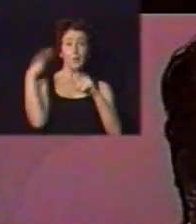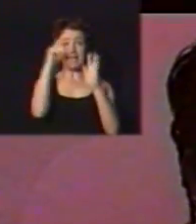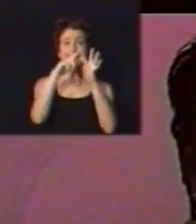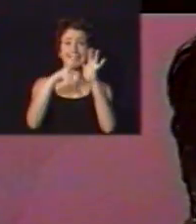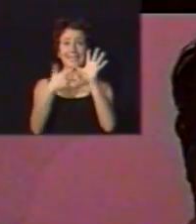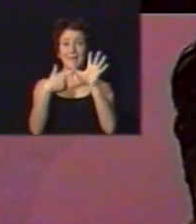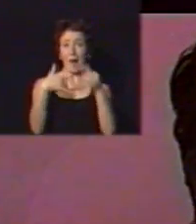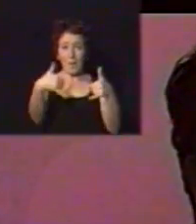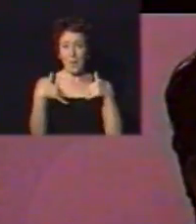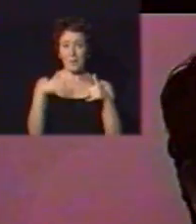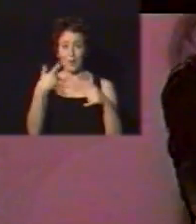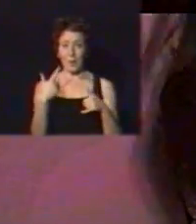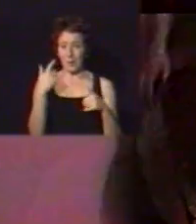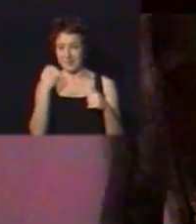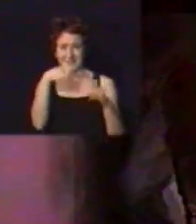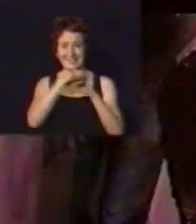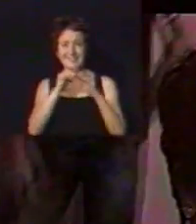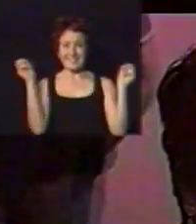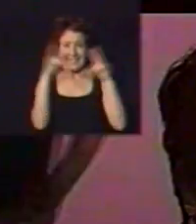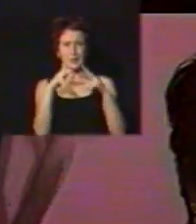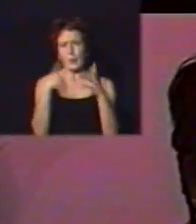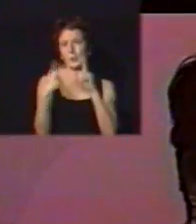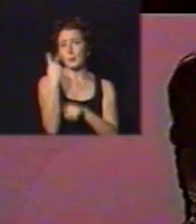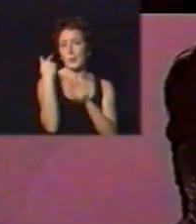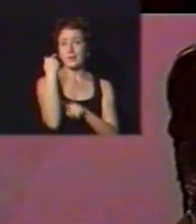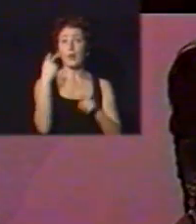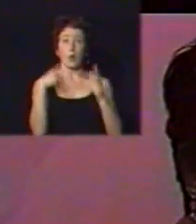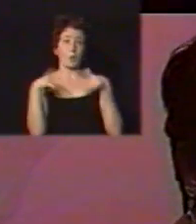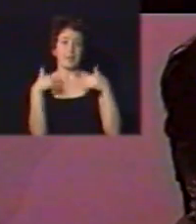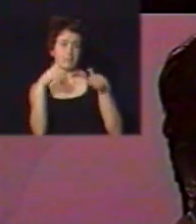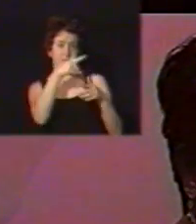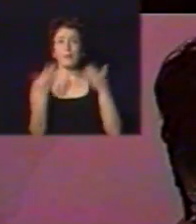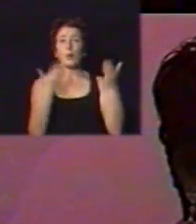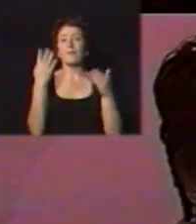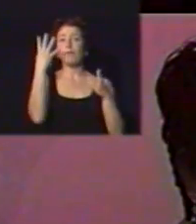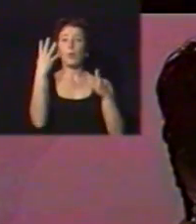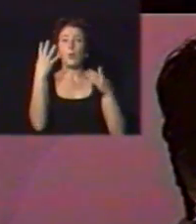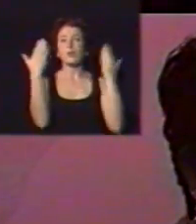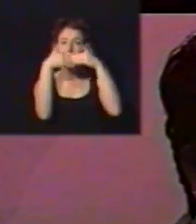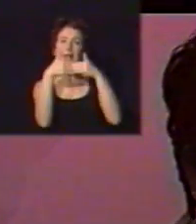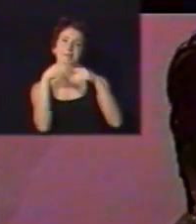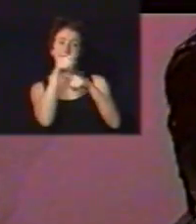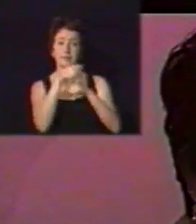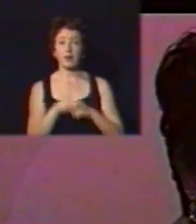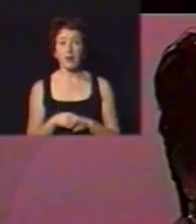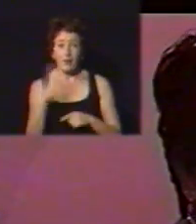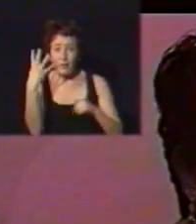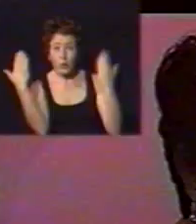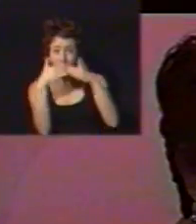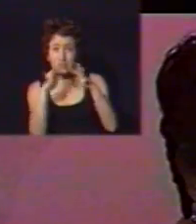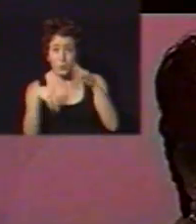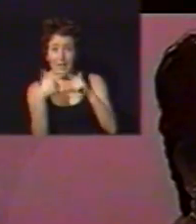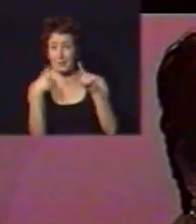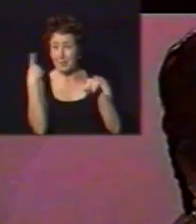for my live singing. So that was 2 weeks ago, but doing four nights up there for a little while. Hey, four nights a week and a